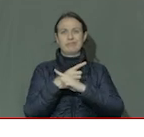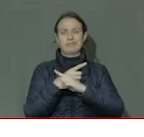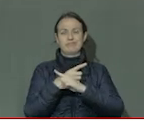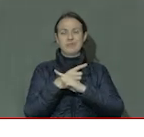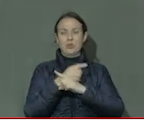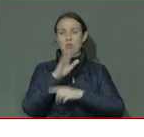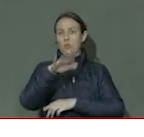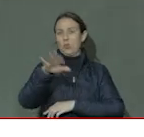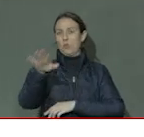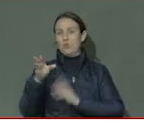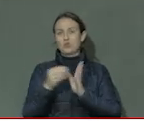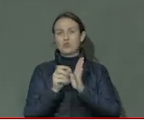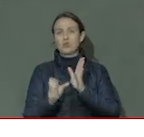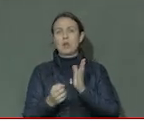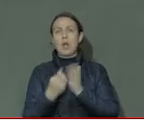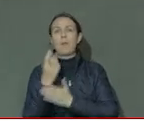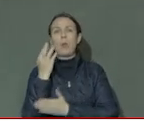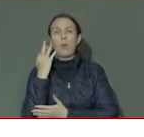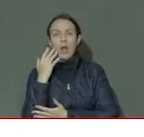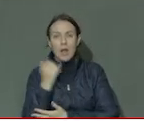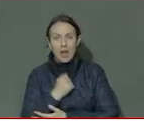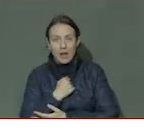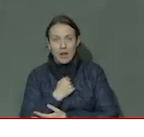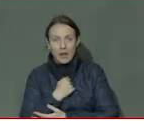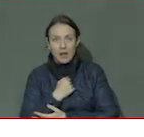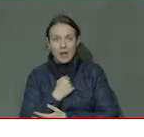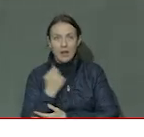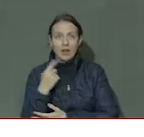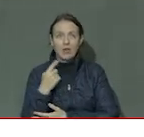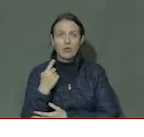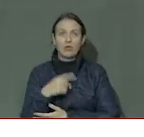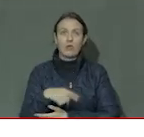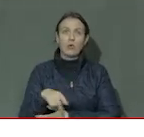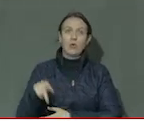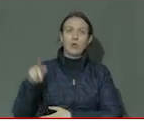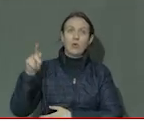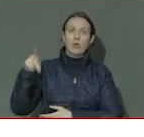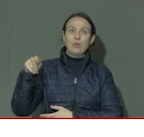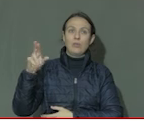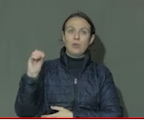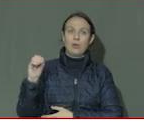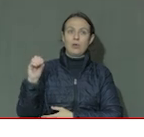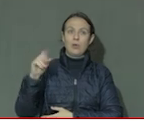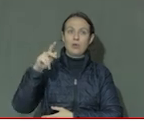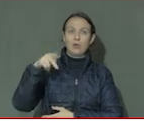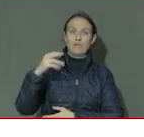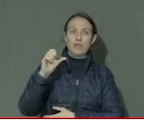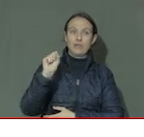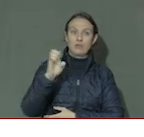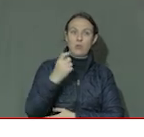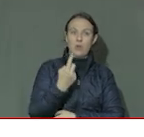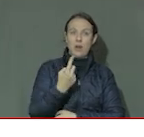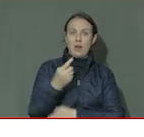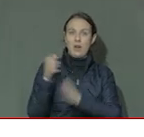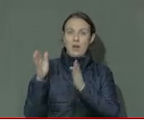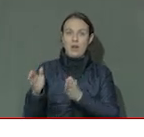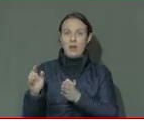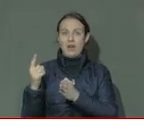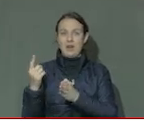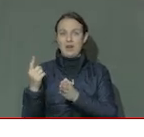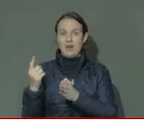over, ladies and gentlemen, it occurs during when? Prophase 1. You must hold in this point.